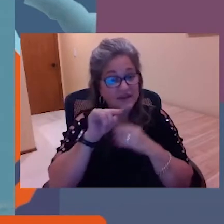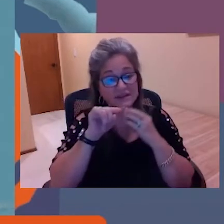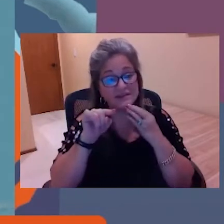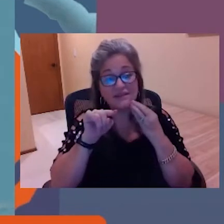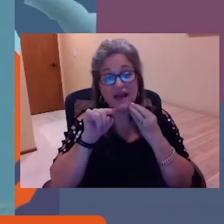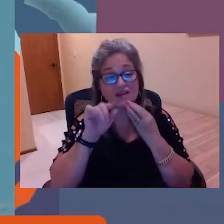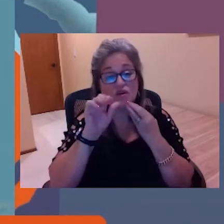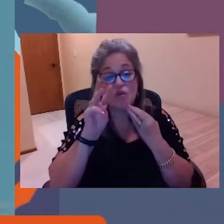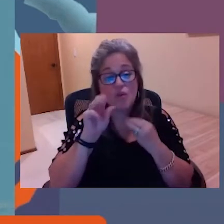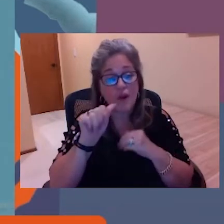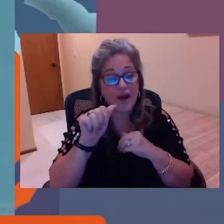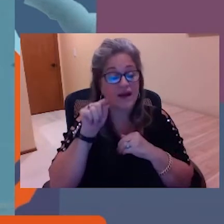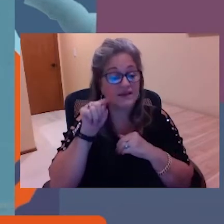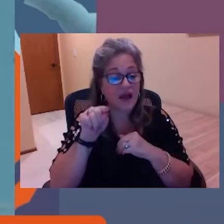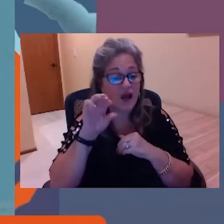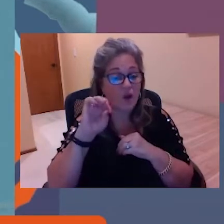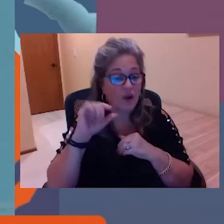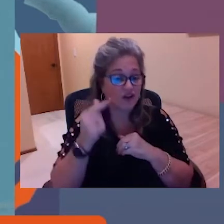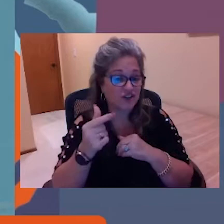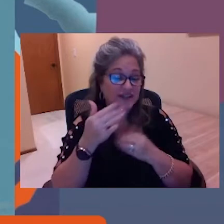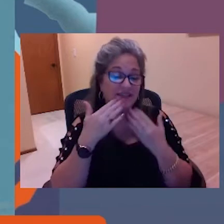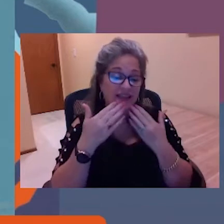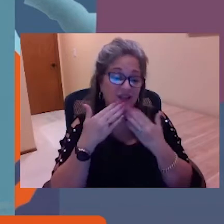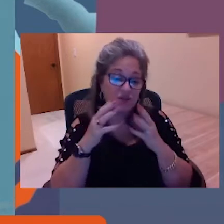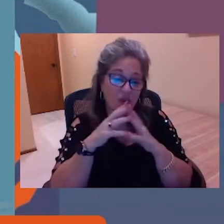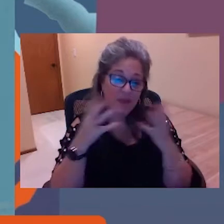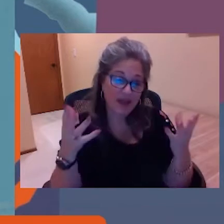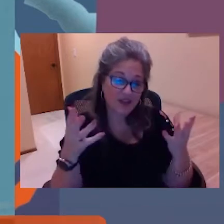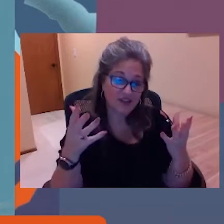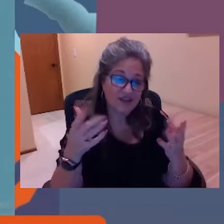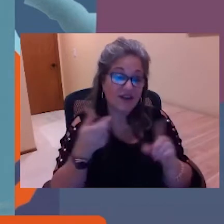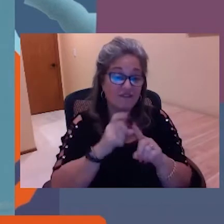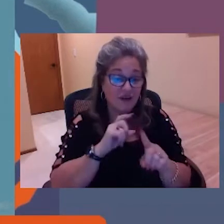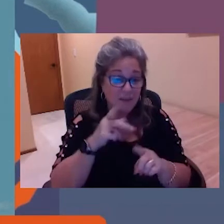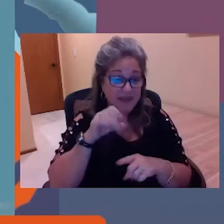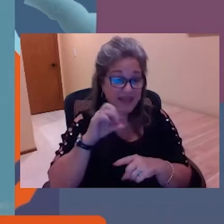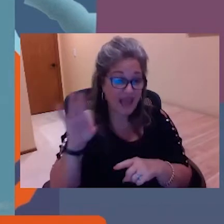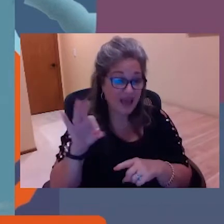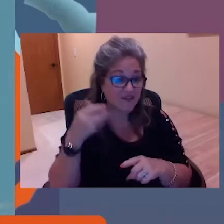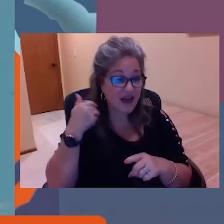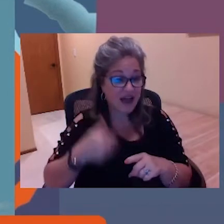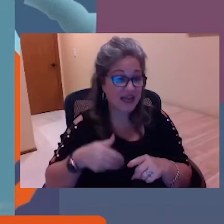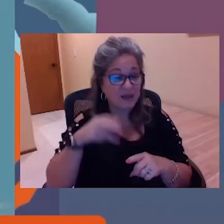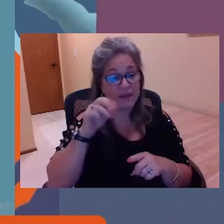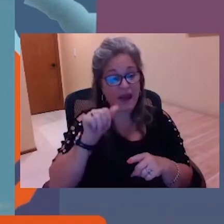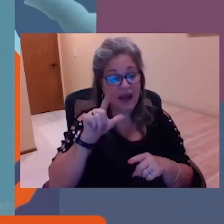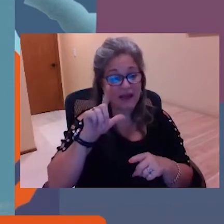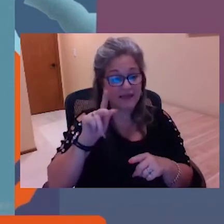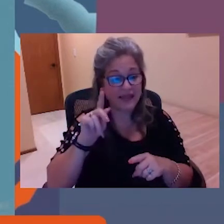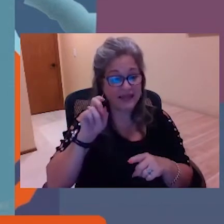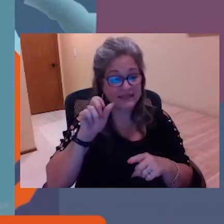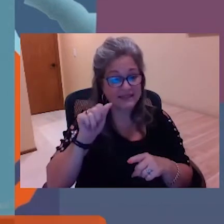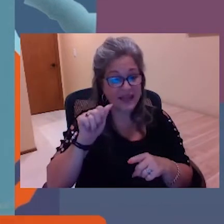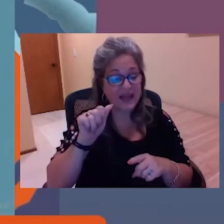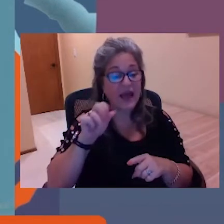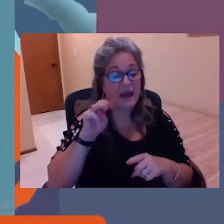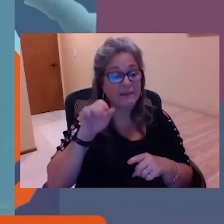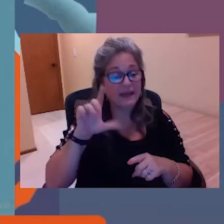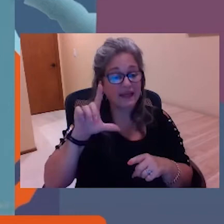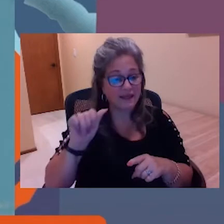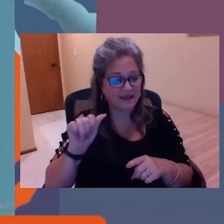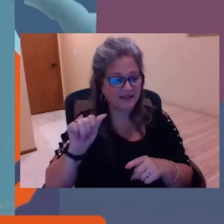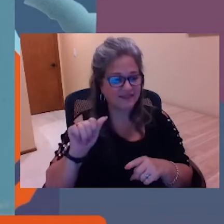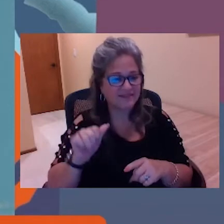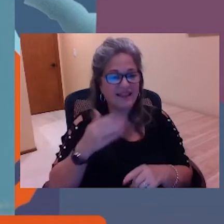pcaf-wa.org. Thank you so very much again. On behalf of PCAF, my name is Aleksa Manila saying thank you and salamat po.